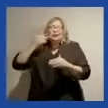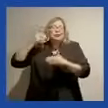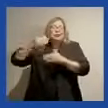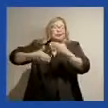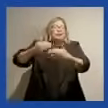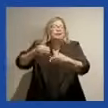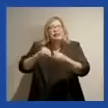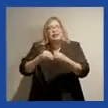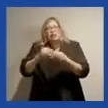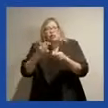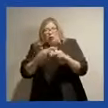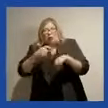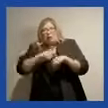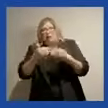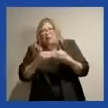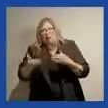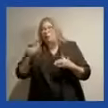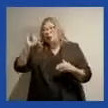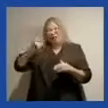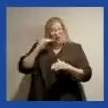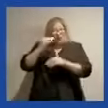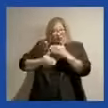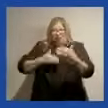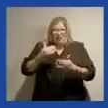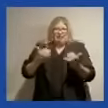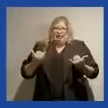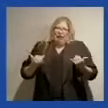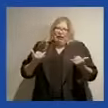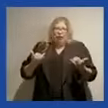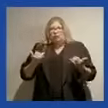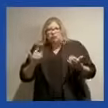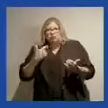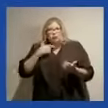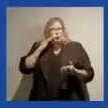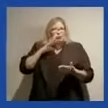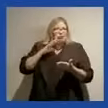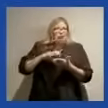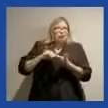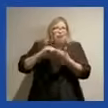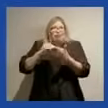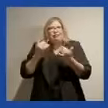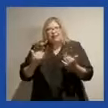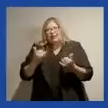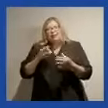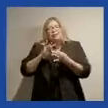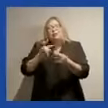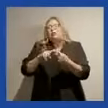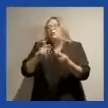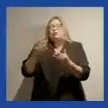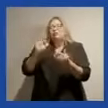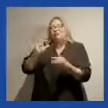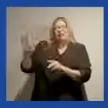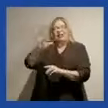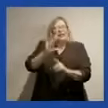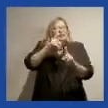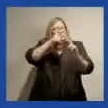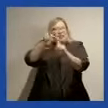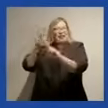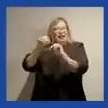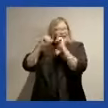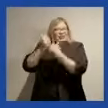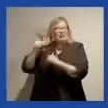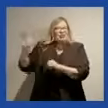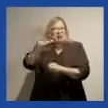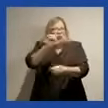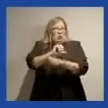very short period of time. It's a process that is unfolding as well in real time in terms of the work that's being done at the agency and